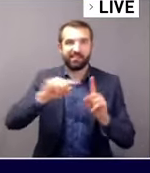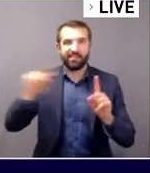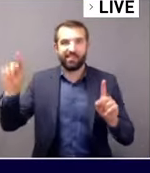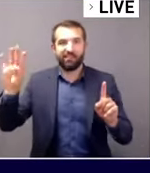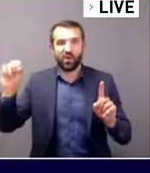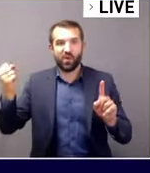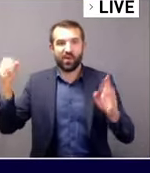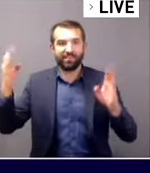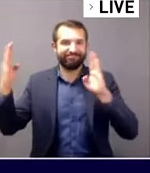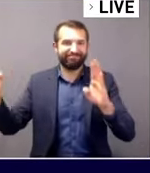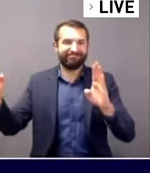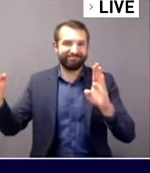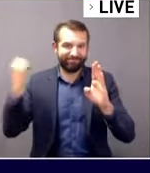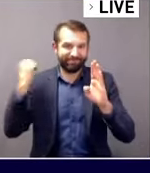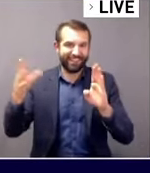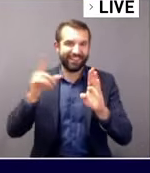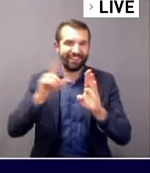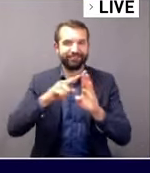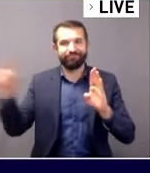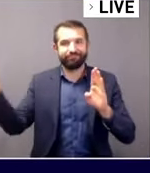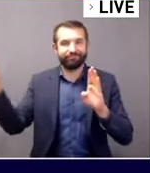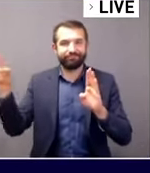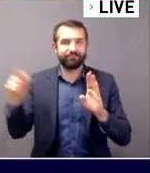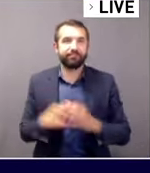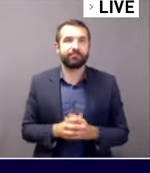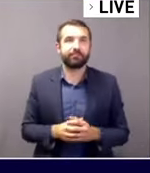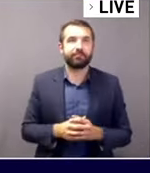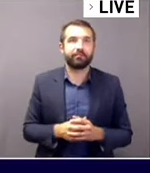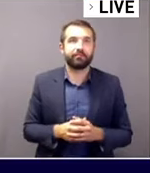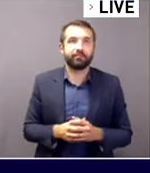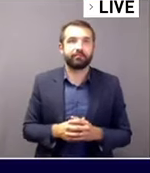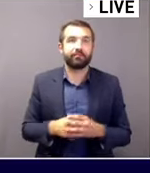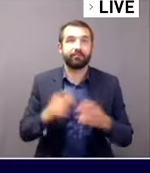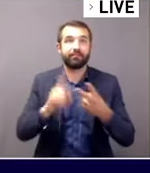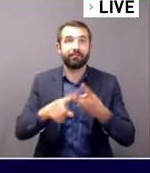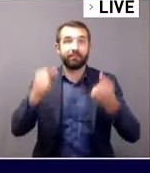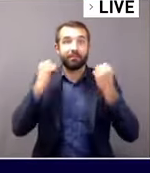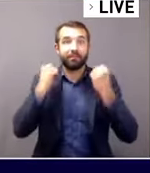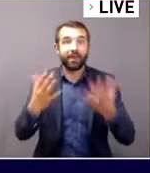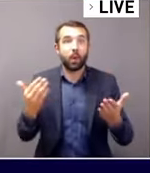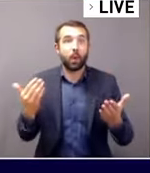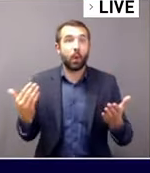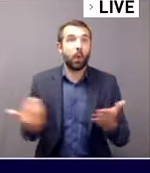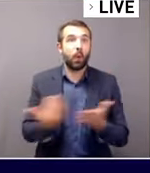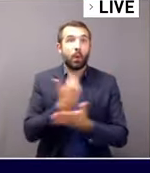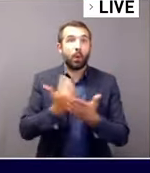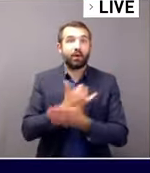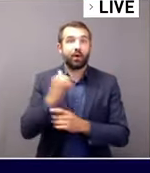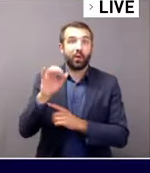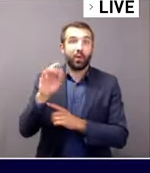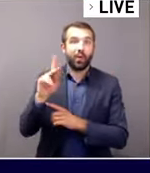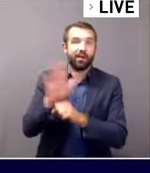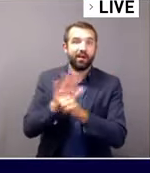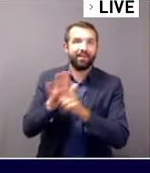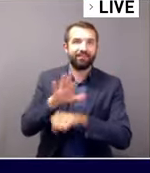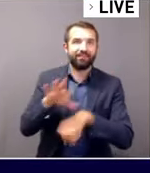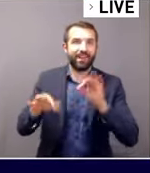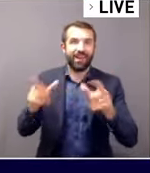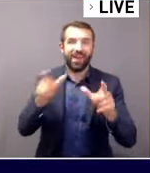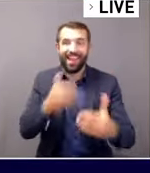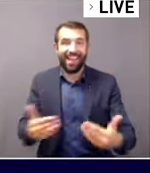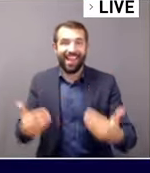also a contributor. In addition, many of the new cases that have been identified in York County have been among younger people as